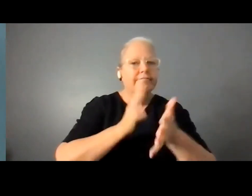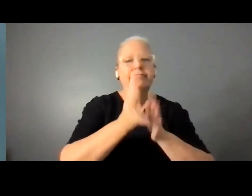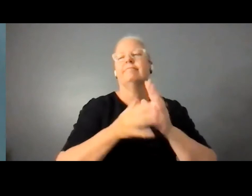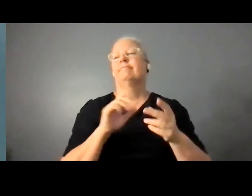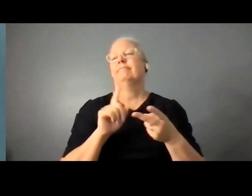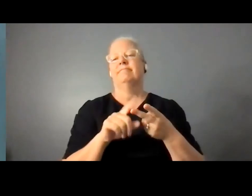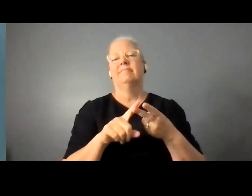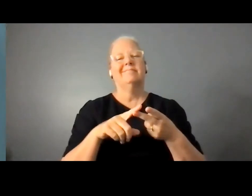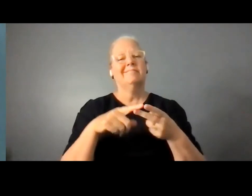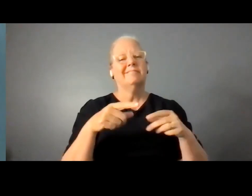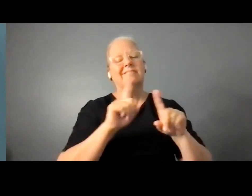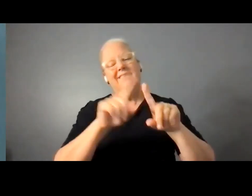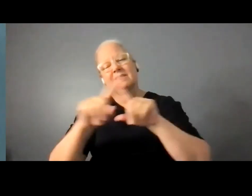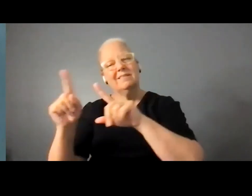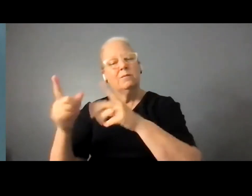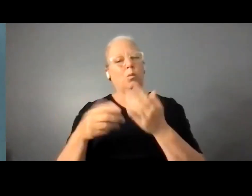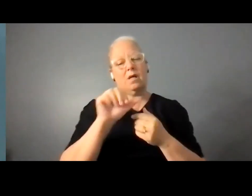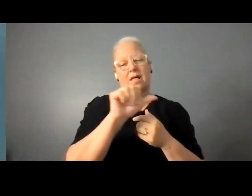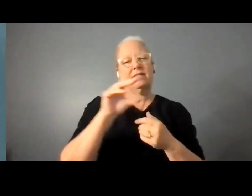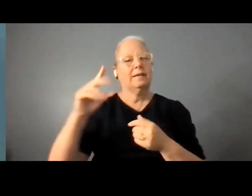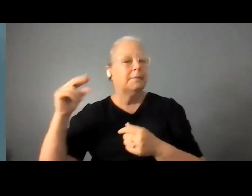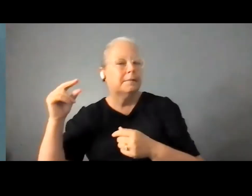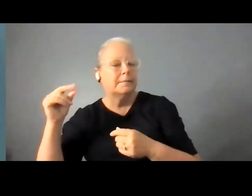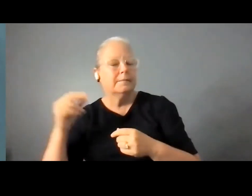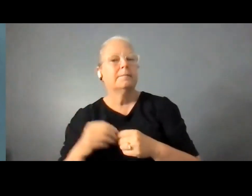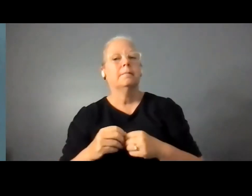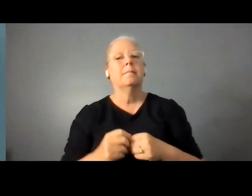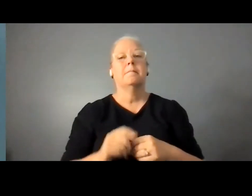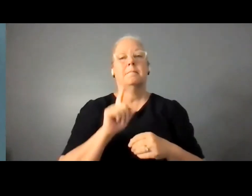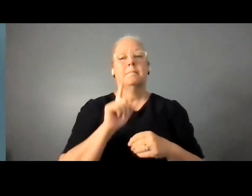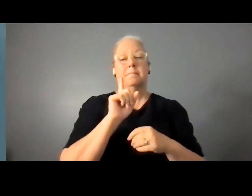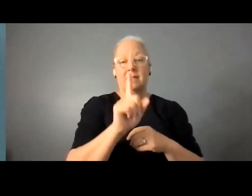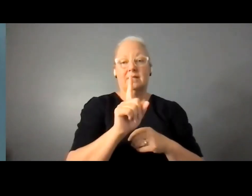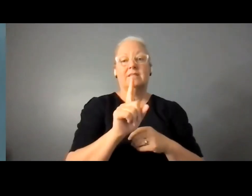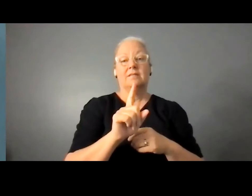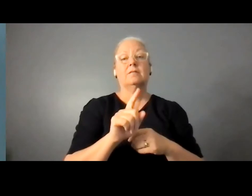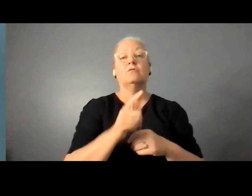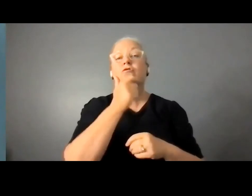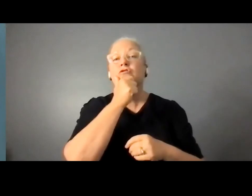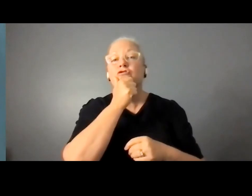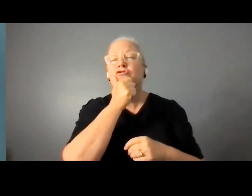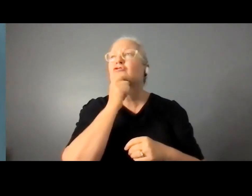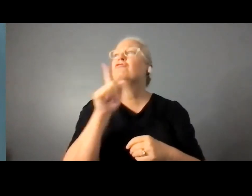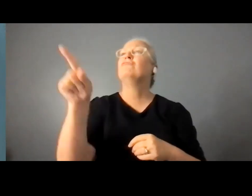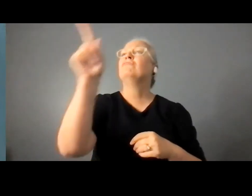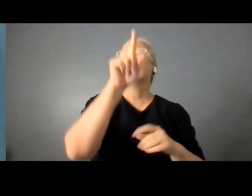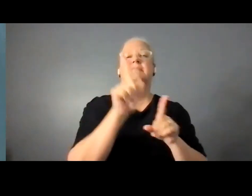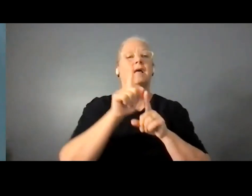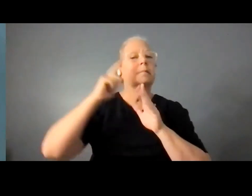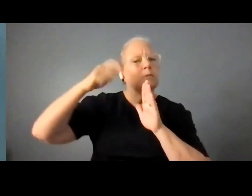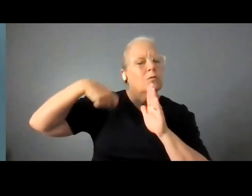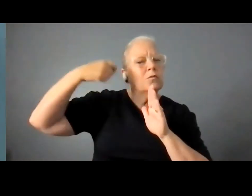In the English language markets, when it comes to movies and television, there are